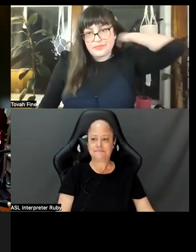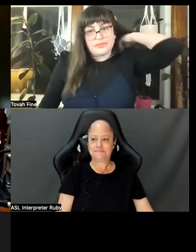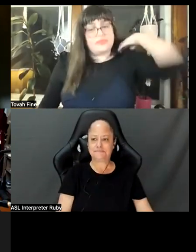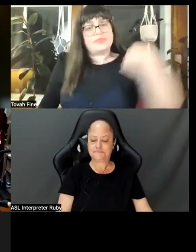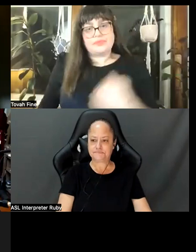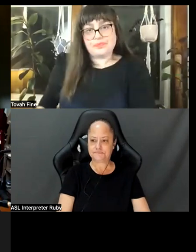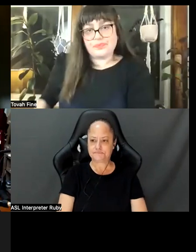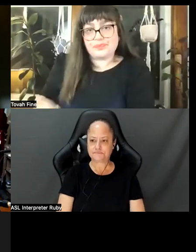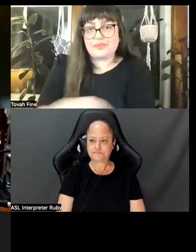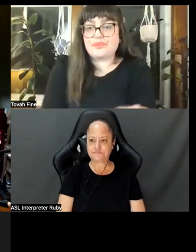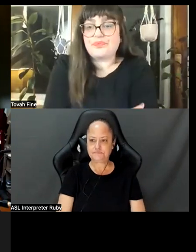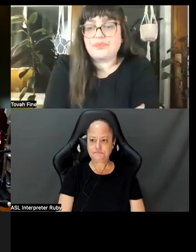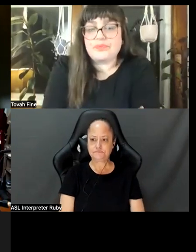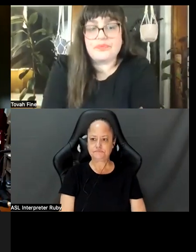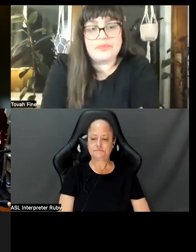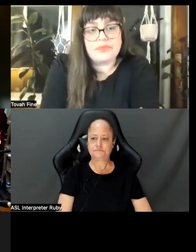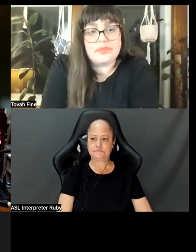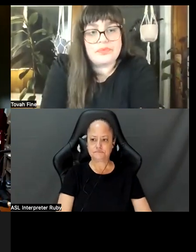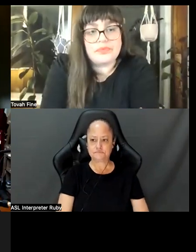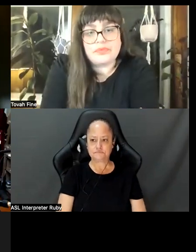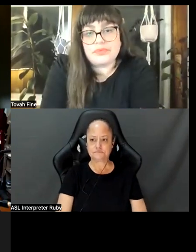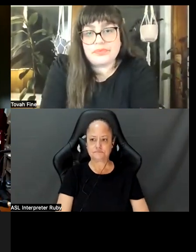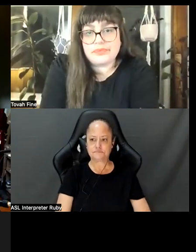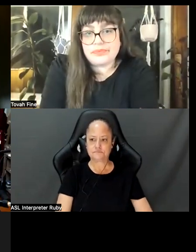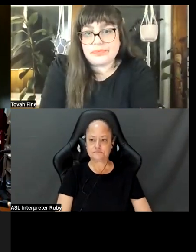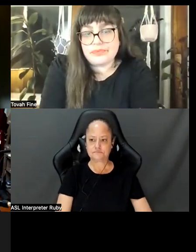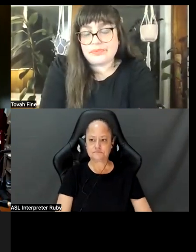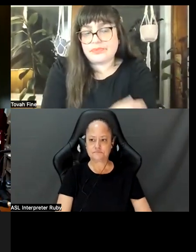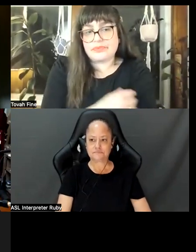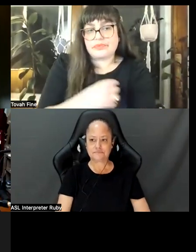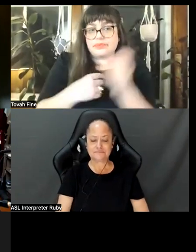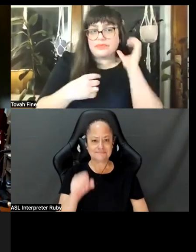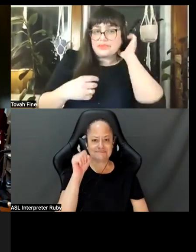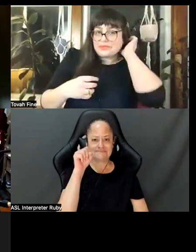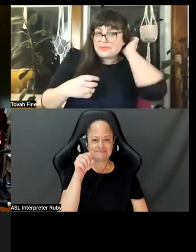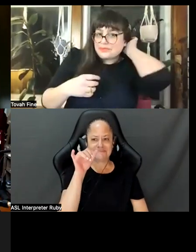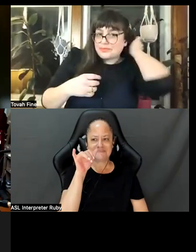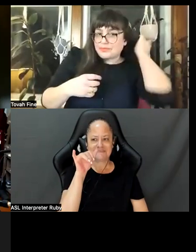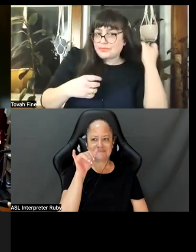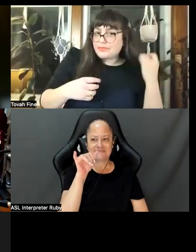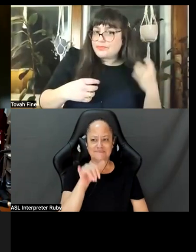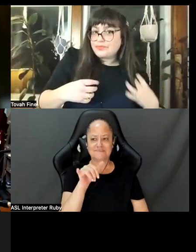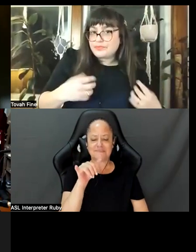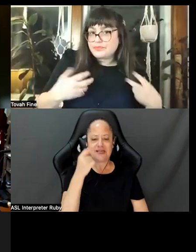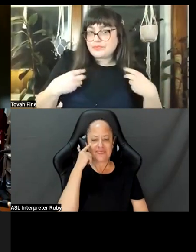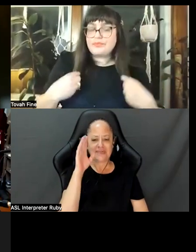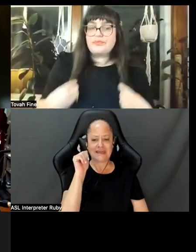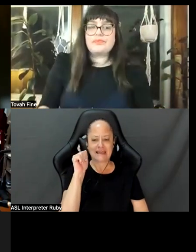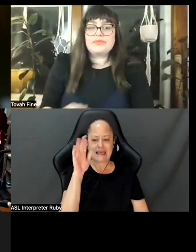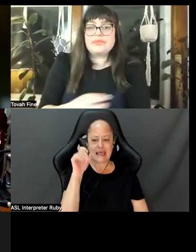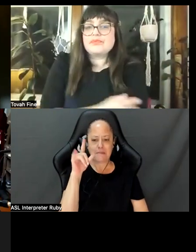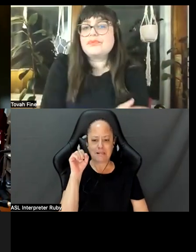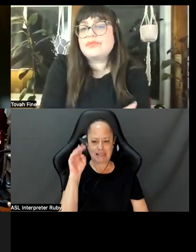I don't. So yeah, that's how I think ableism contributes. Also,